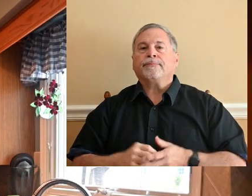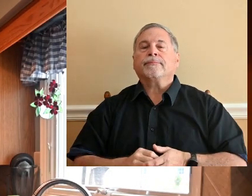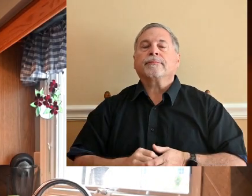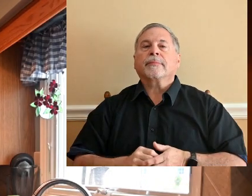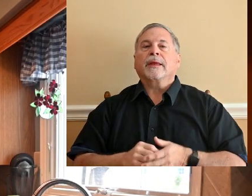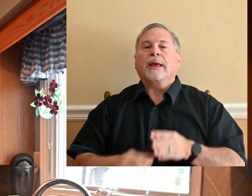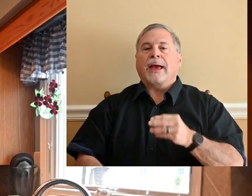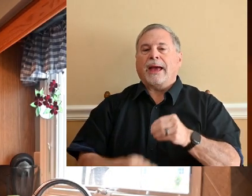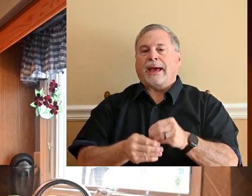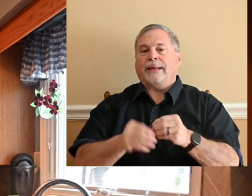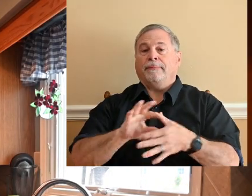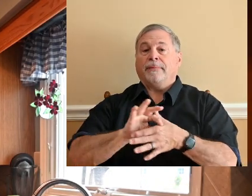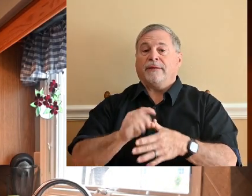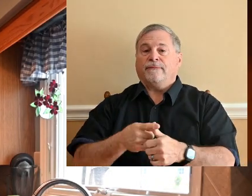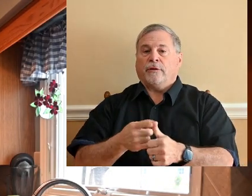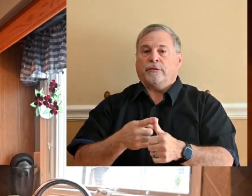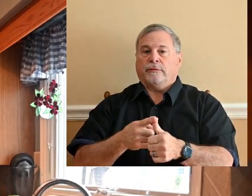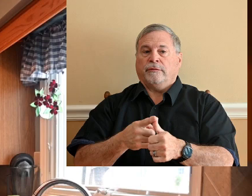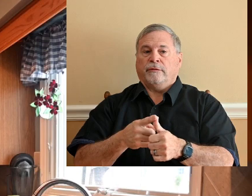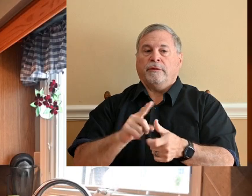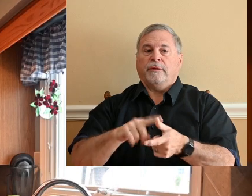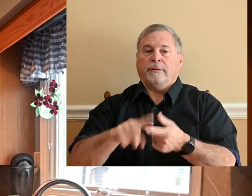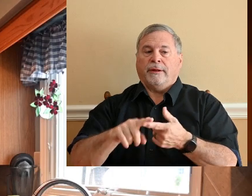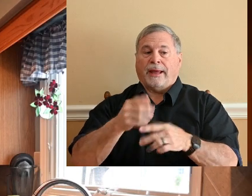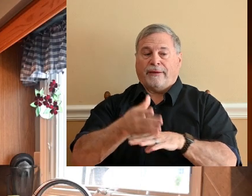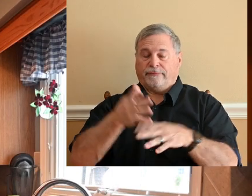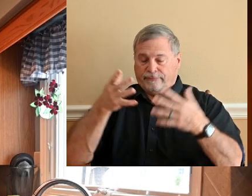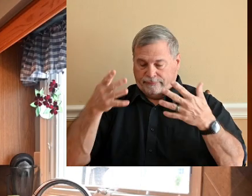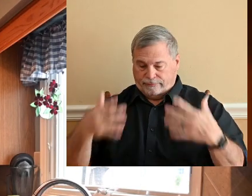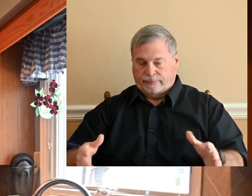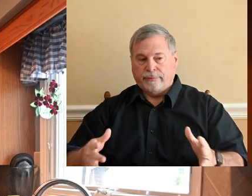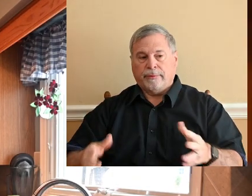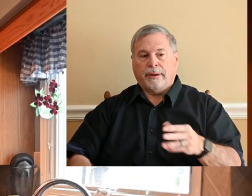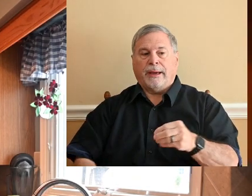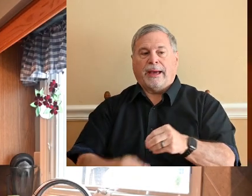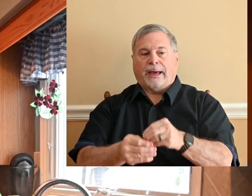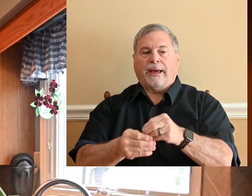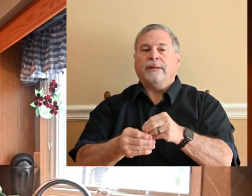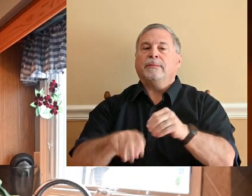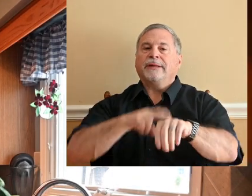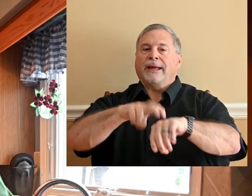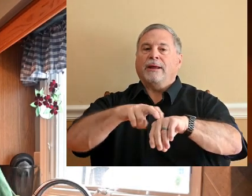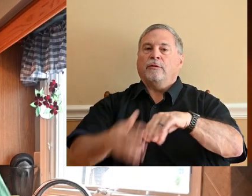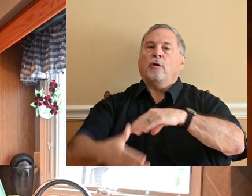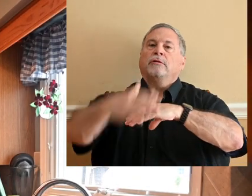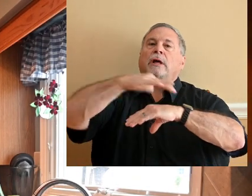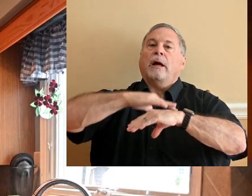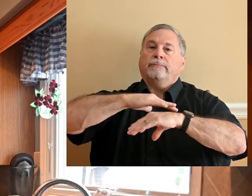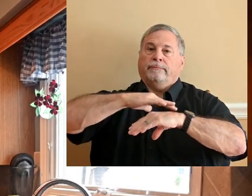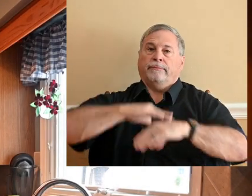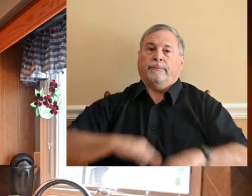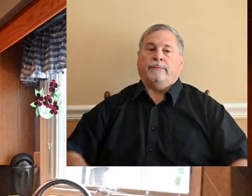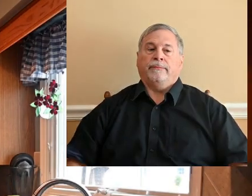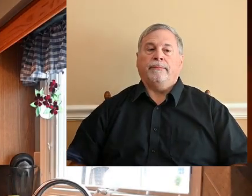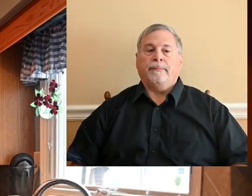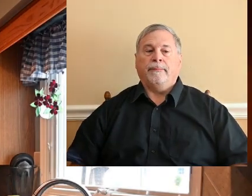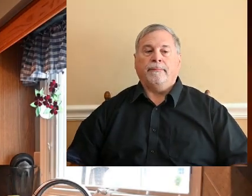And what we're going to do is we're going to add the meat first. And then after we add the meat, we'll go ahead and put the potatoes over top